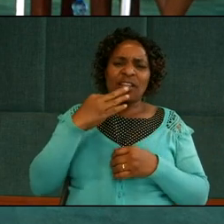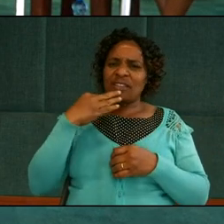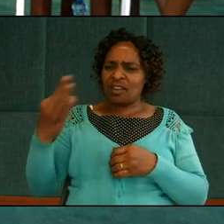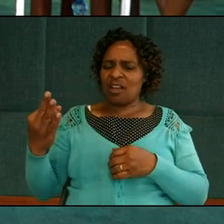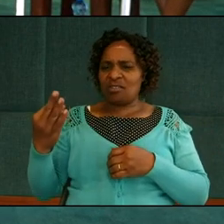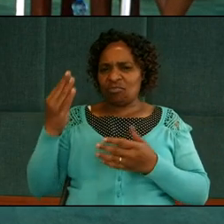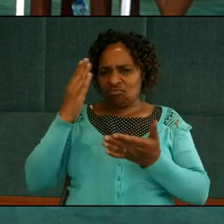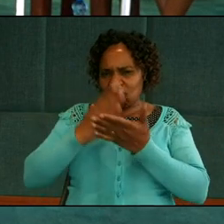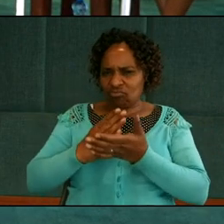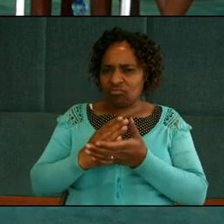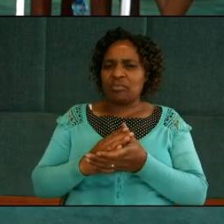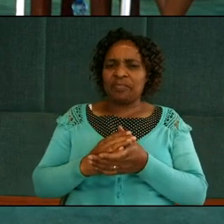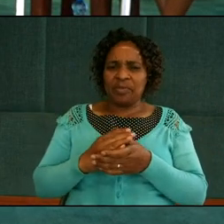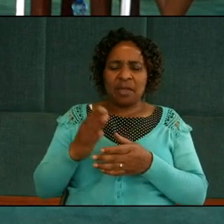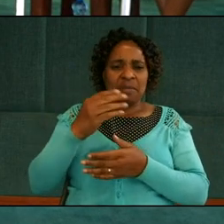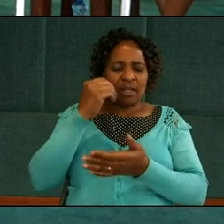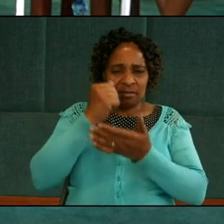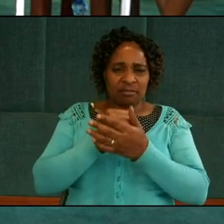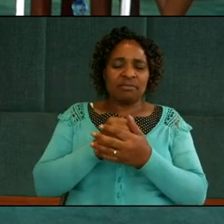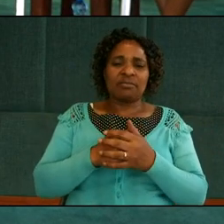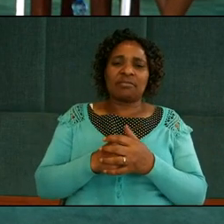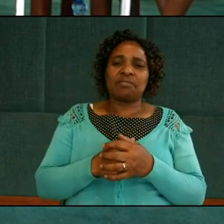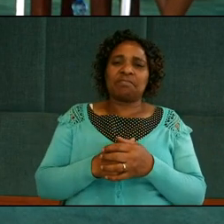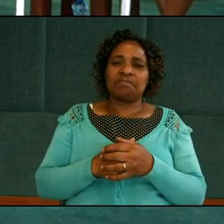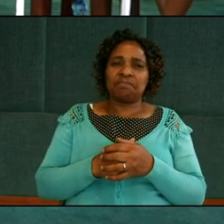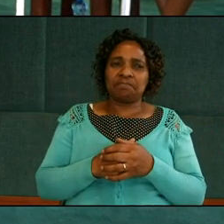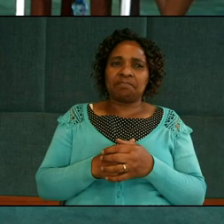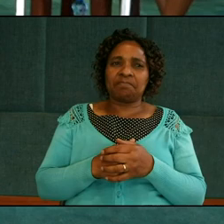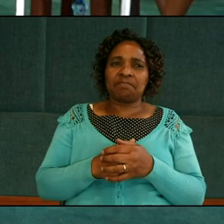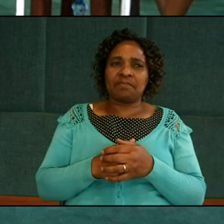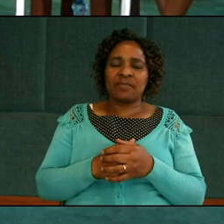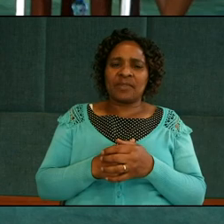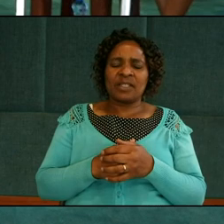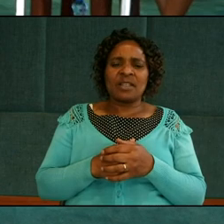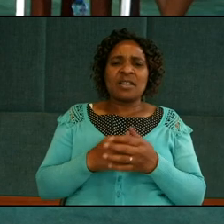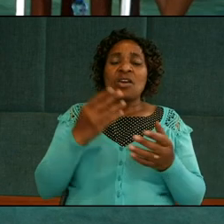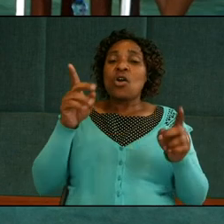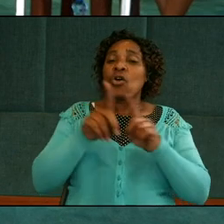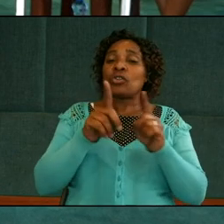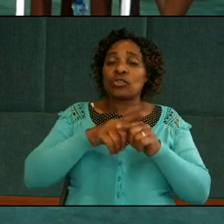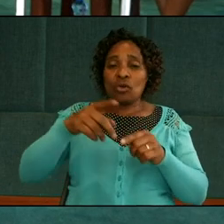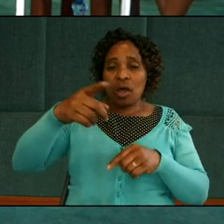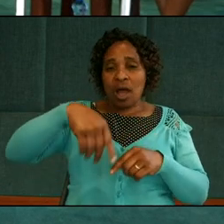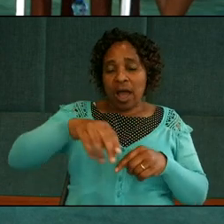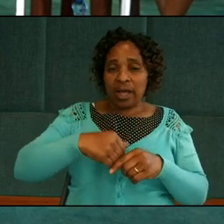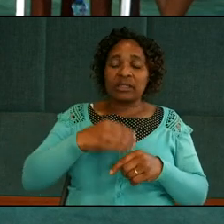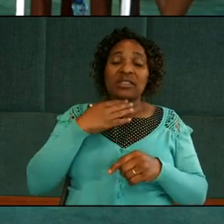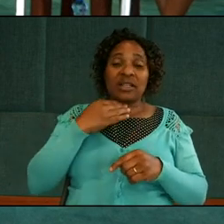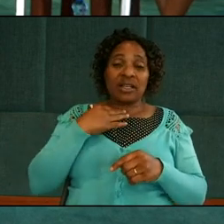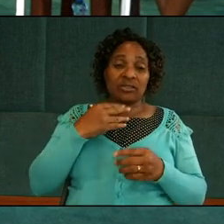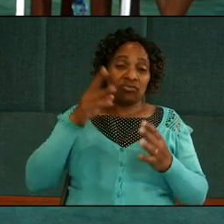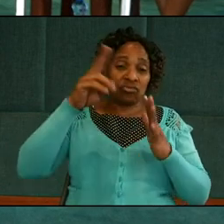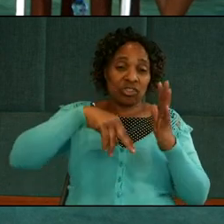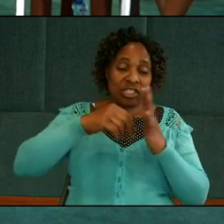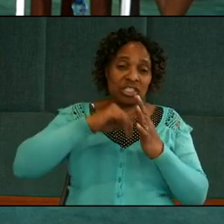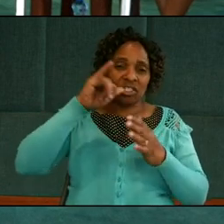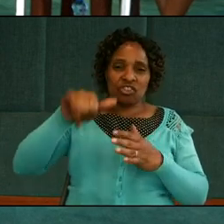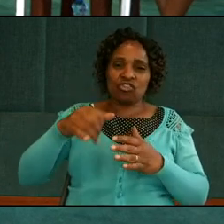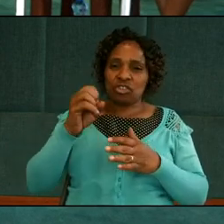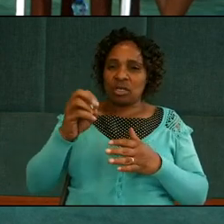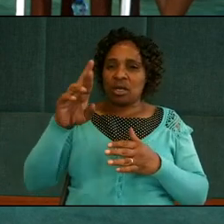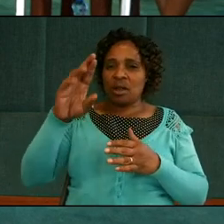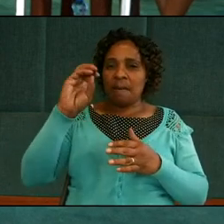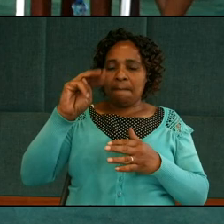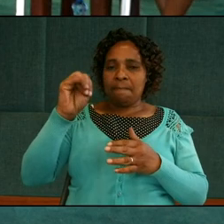Amen. Amen. Amen. Mm-hmm. I'd also like us to read Jeremiah 29,